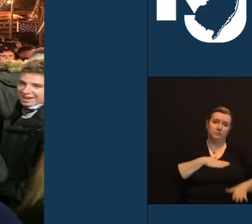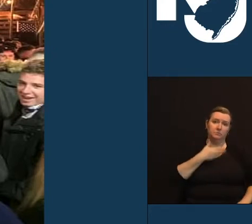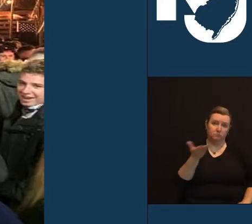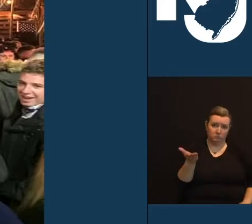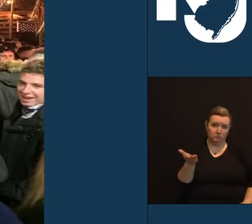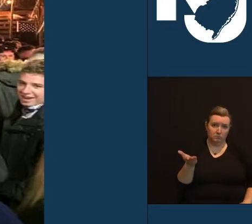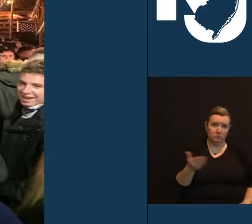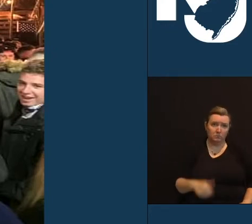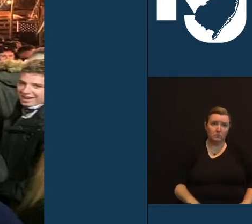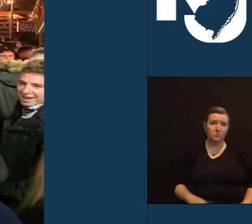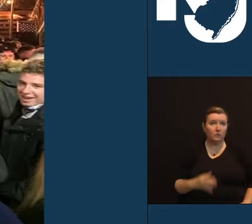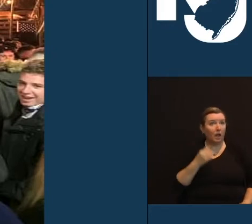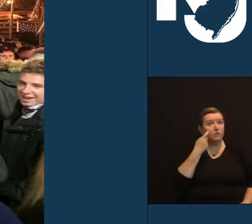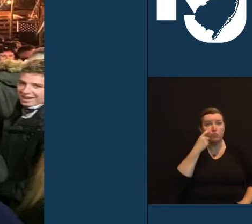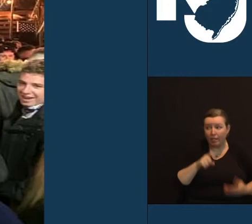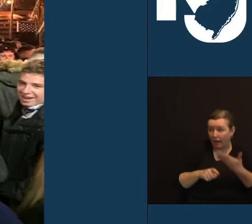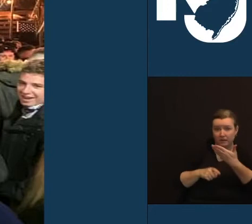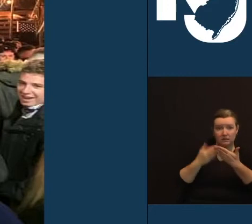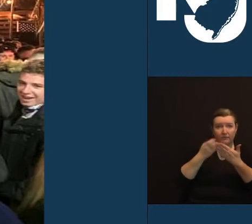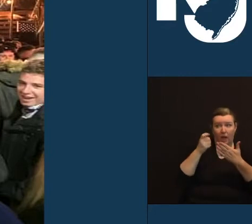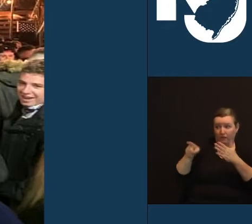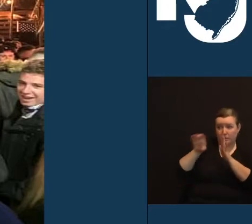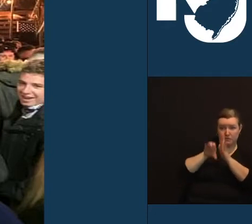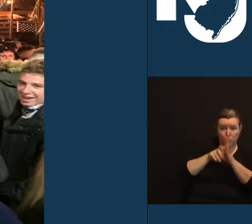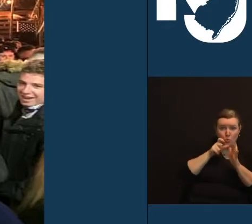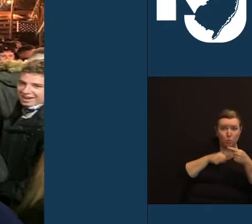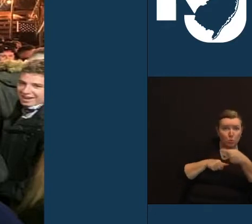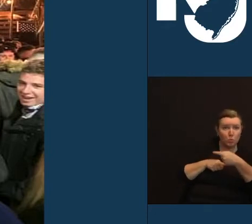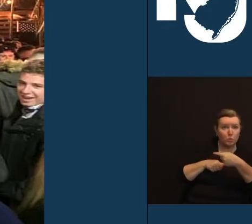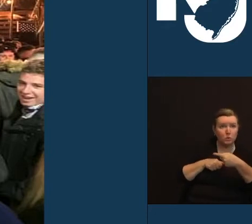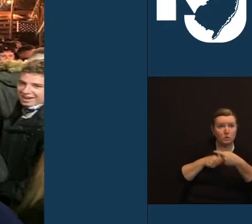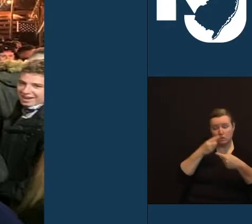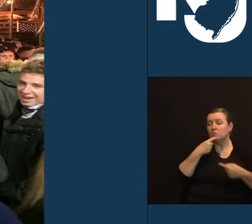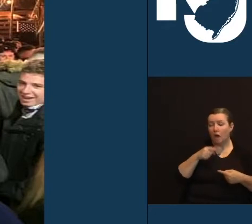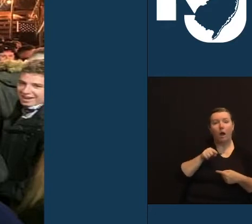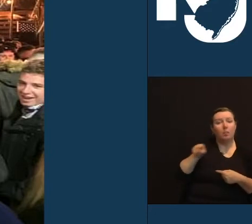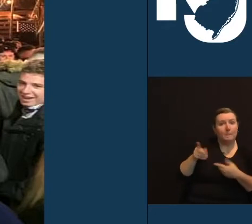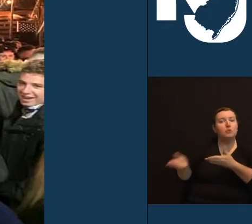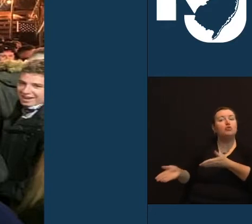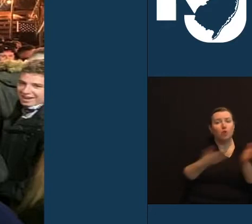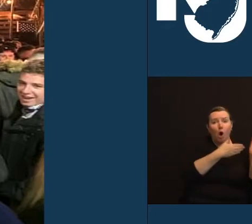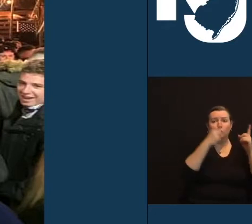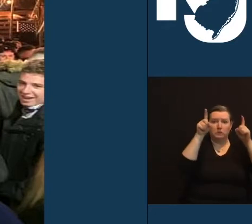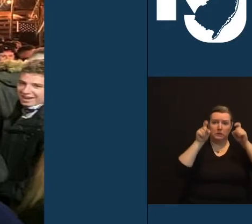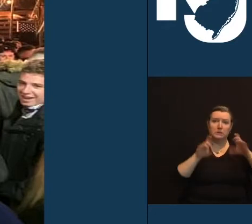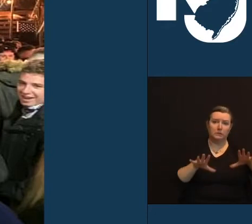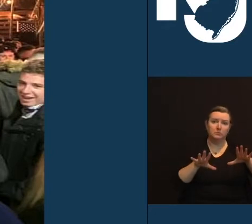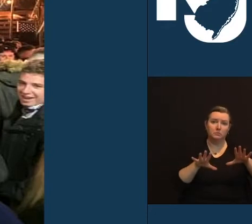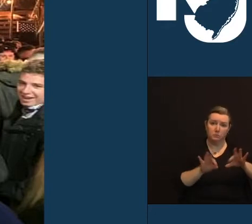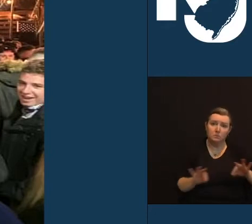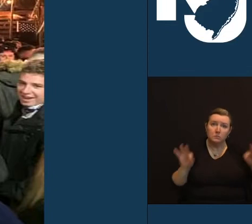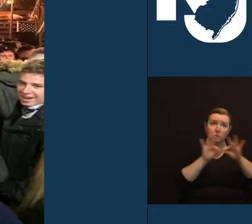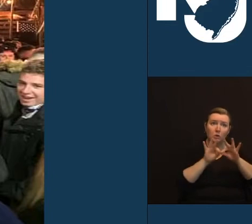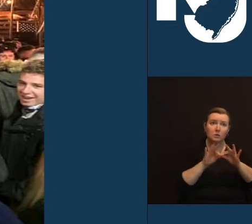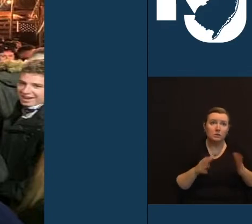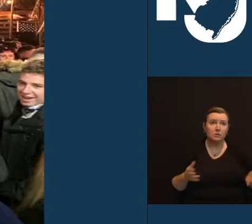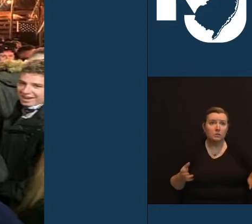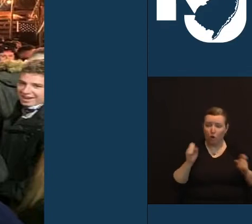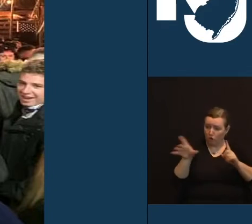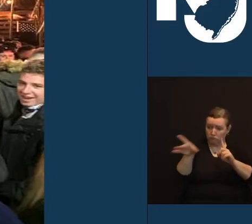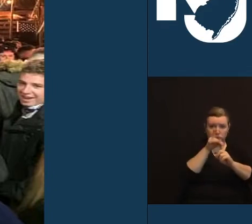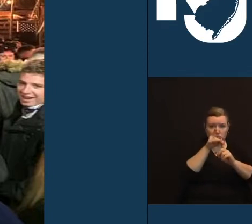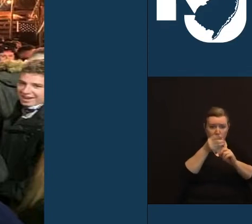to go out and get tested. The last thing we need is for someone here to have contracted this virus, which they in turn either could get sick or spread